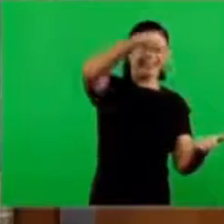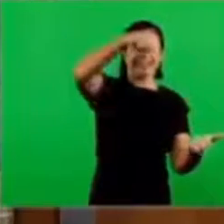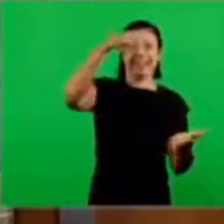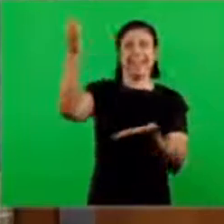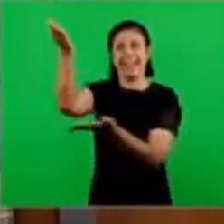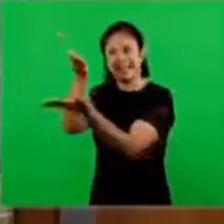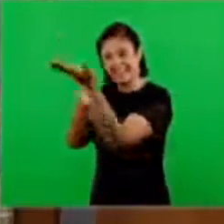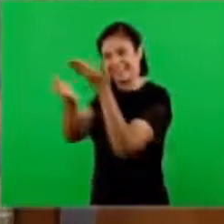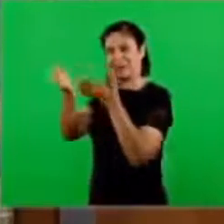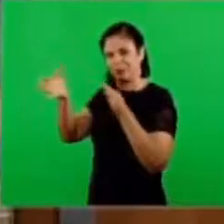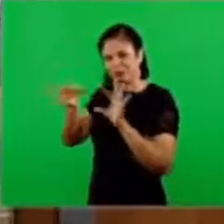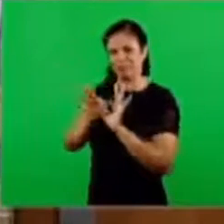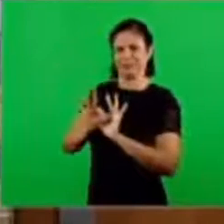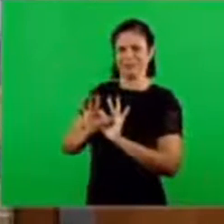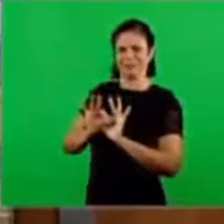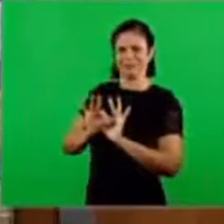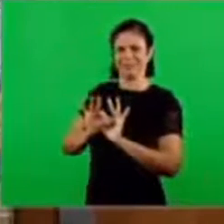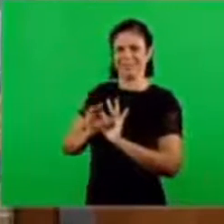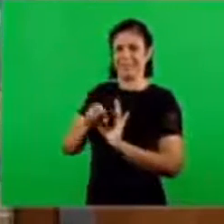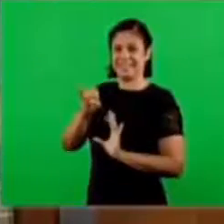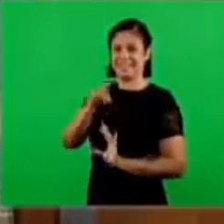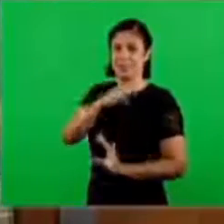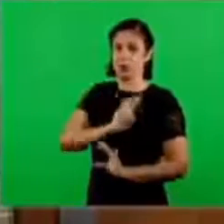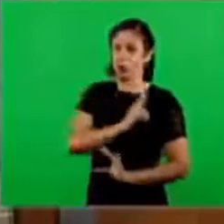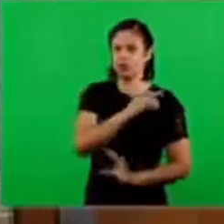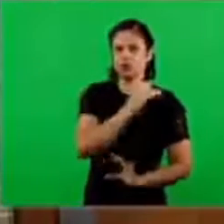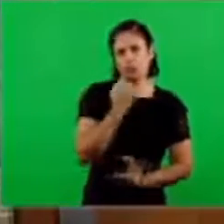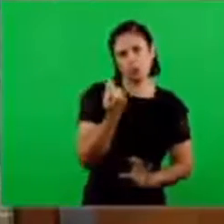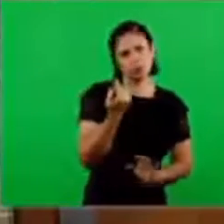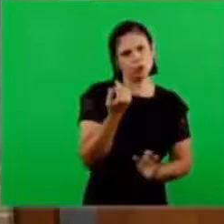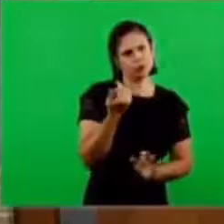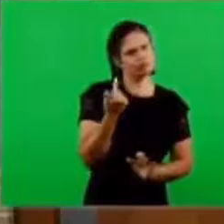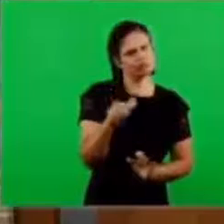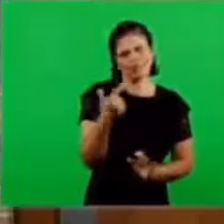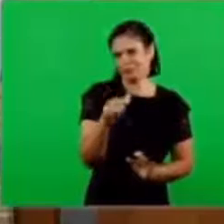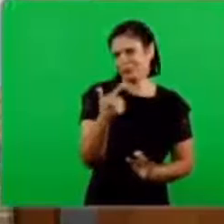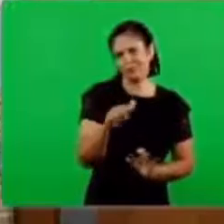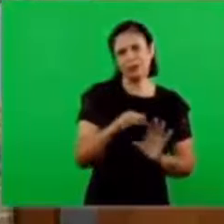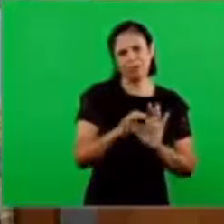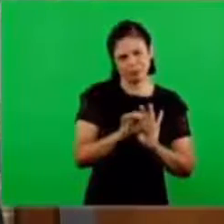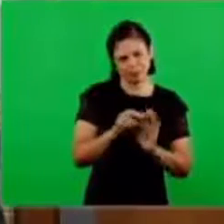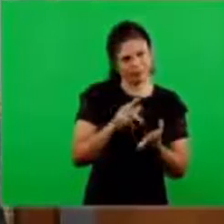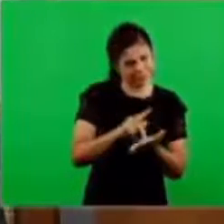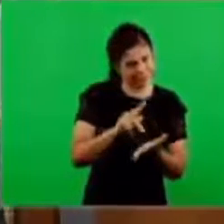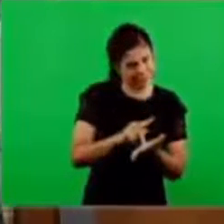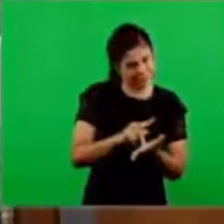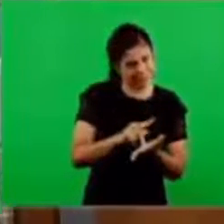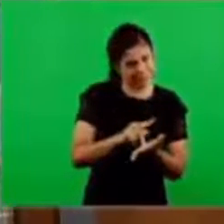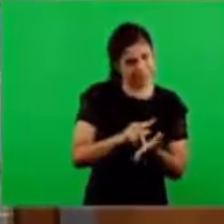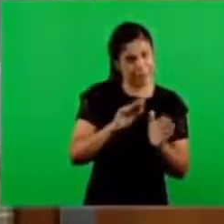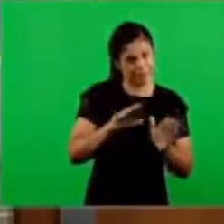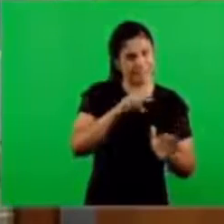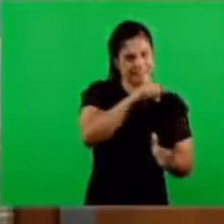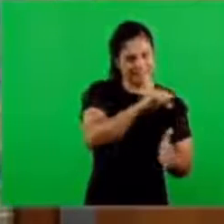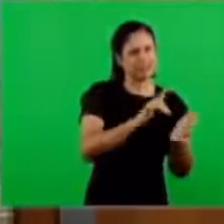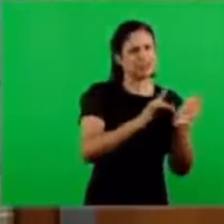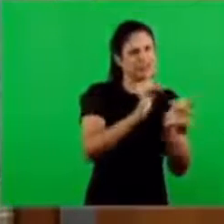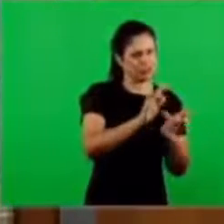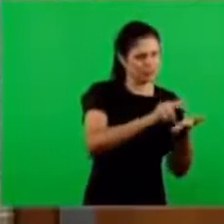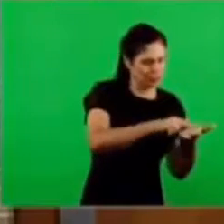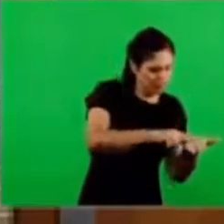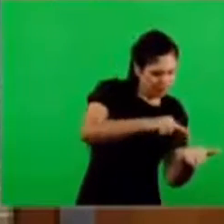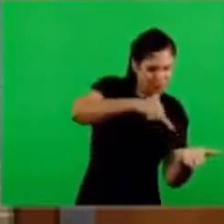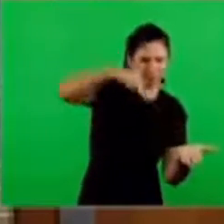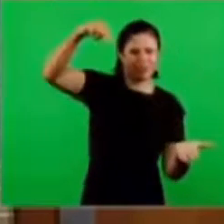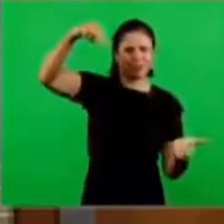because through his resurrection that he brought to us the means to have fellowship with the Father. So after he